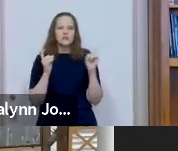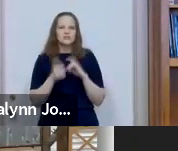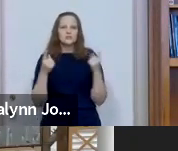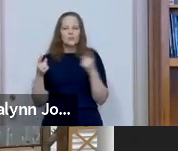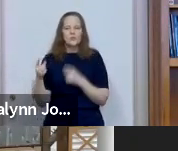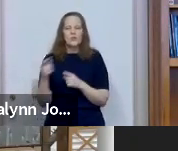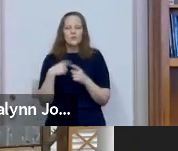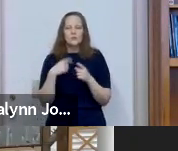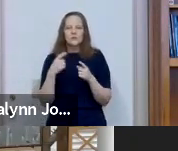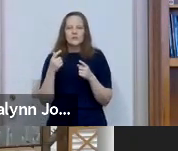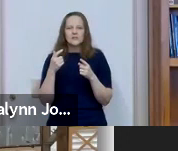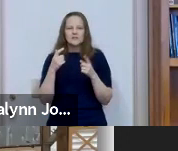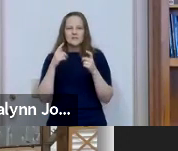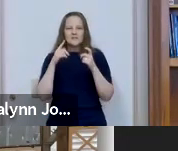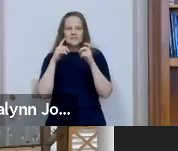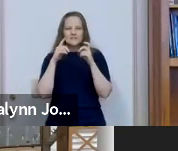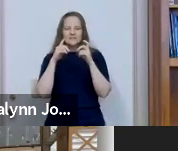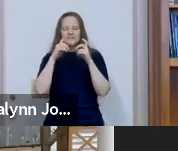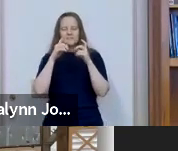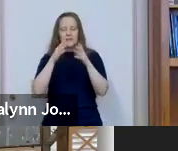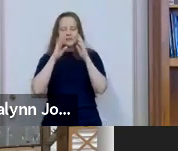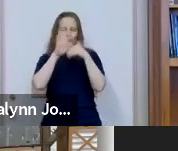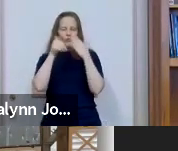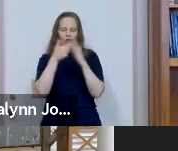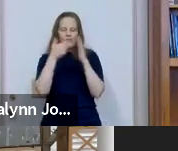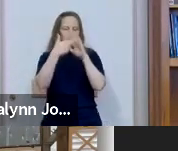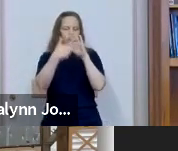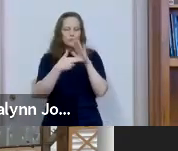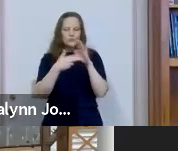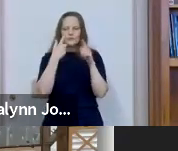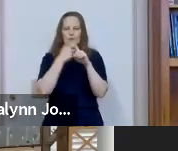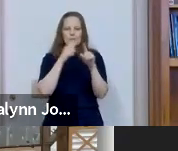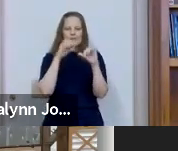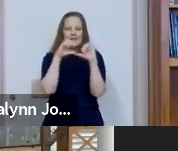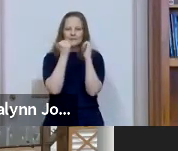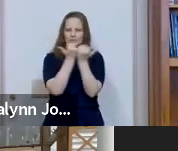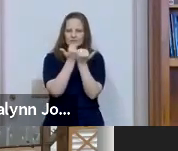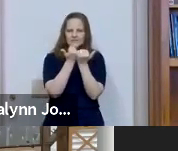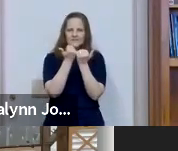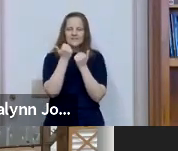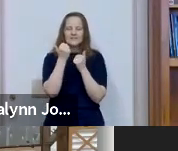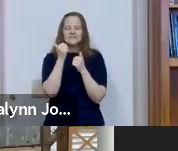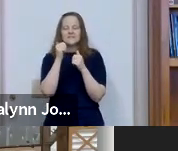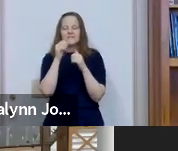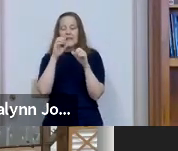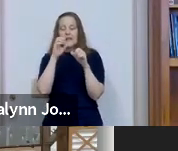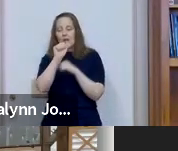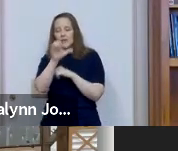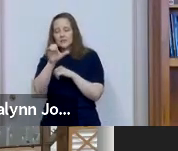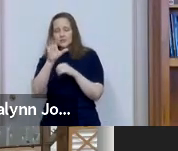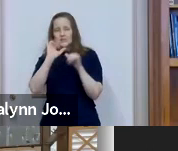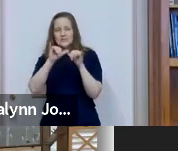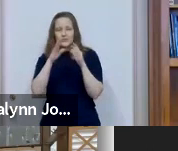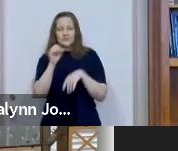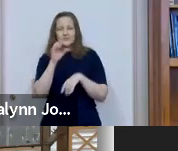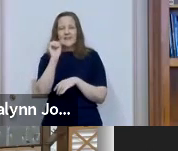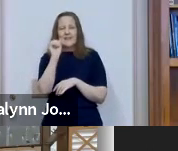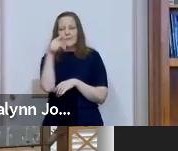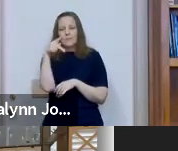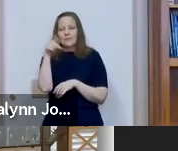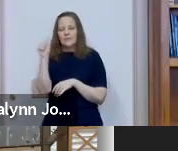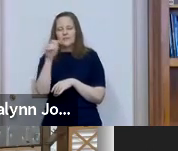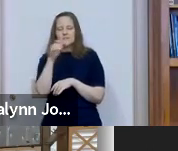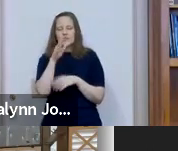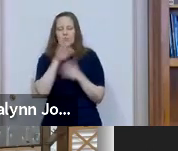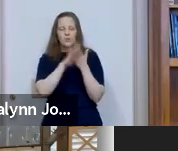from ASHRAE, which American Society of Heating, Refrigeration, and Air Conditioning Engineers, as well as APA, which is a university